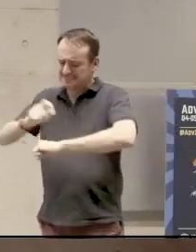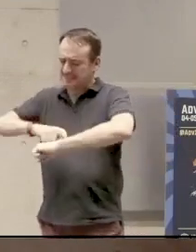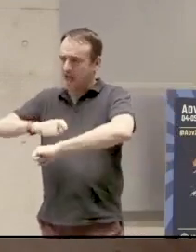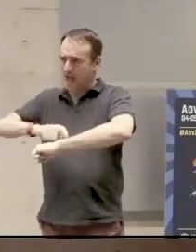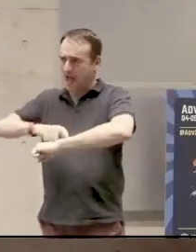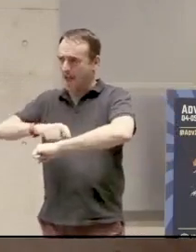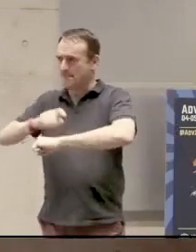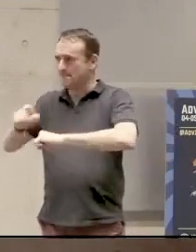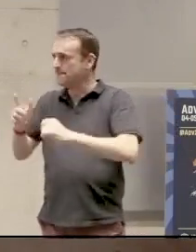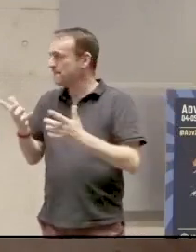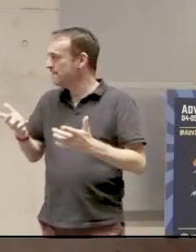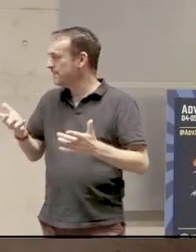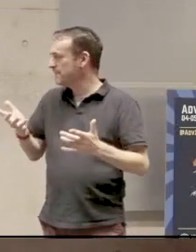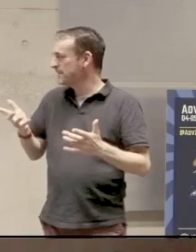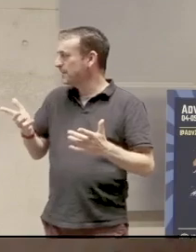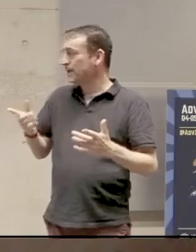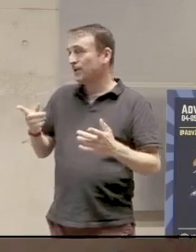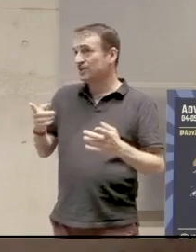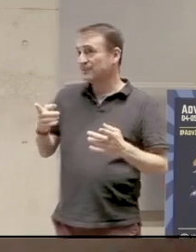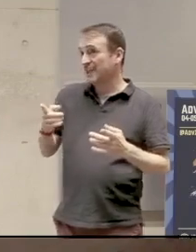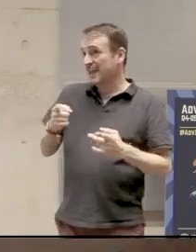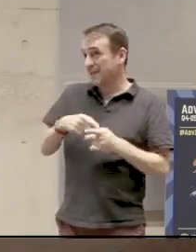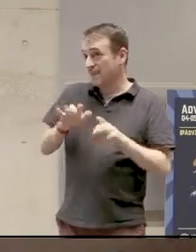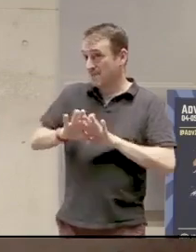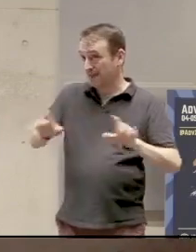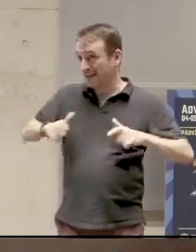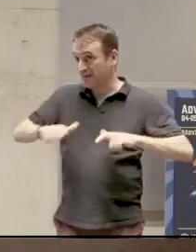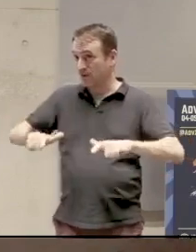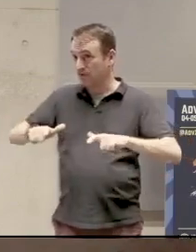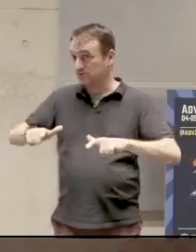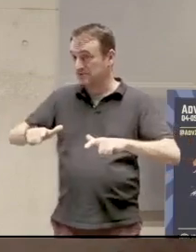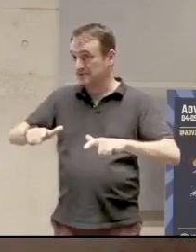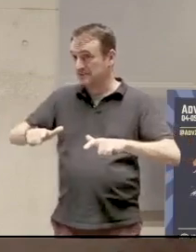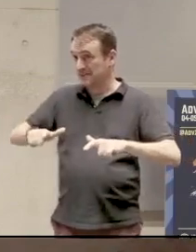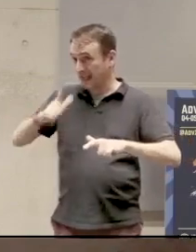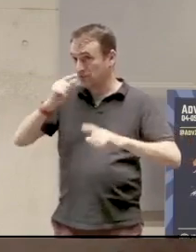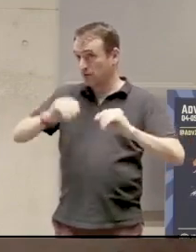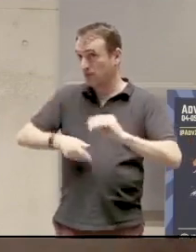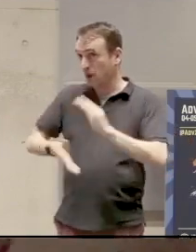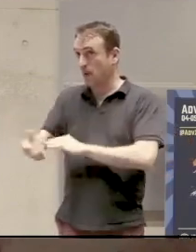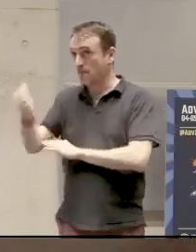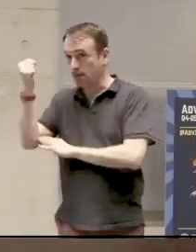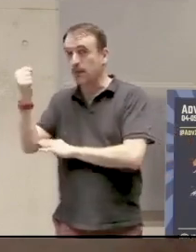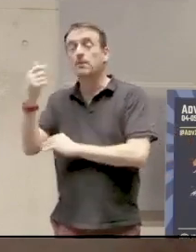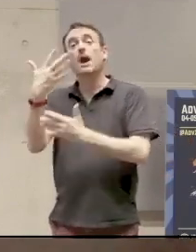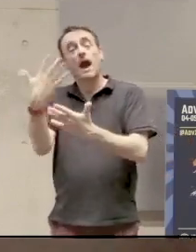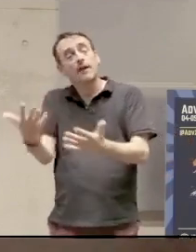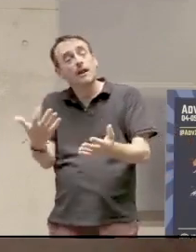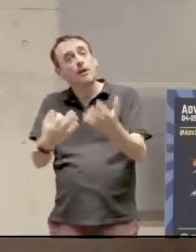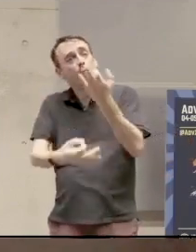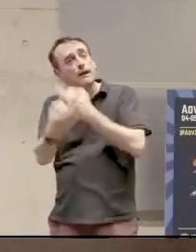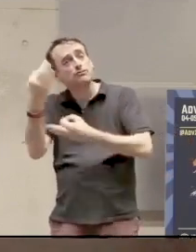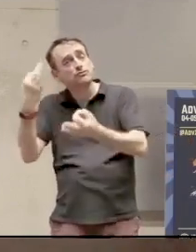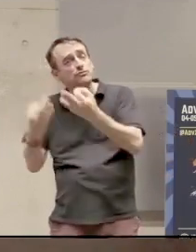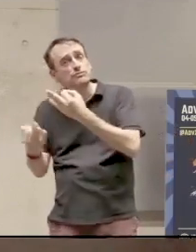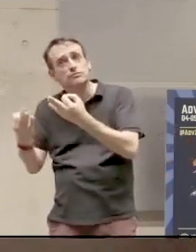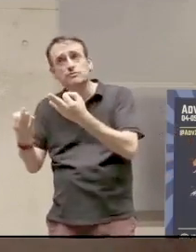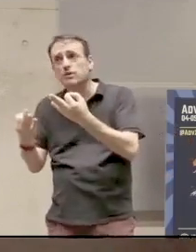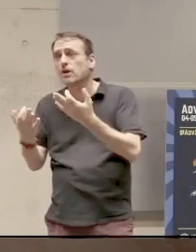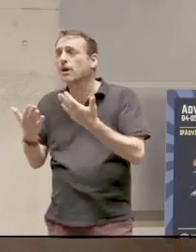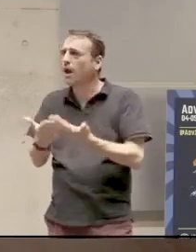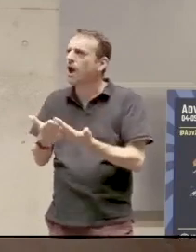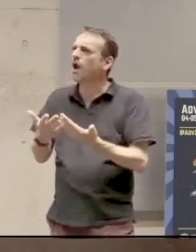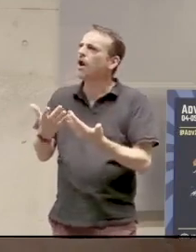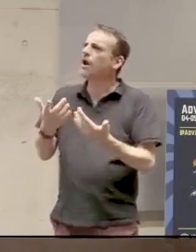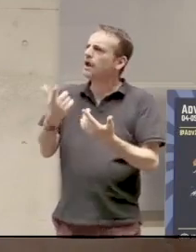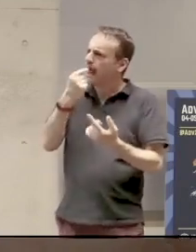very hot in here and we'd all like to go to the pub. But if there are any very pressing questions that you'd like to throw out to this, I've been slightly sarcastic, a